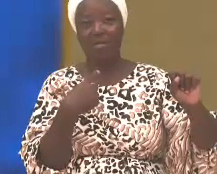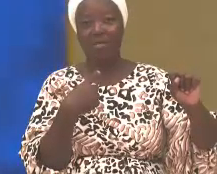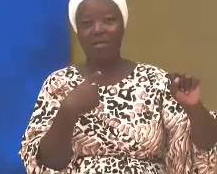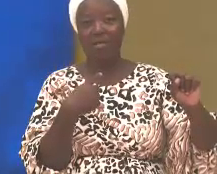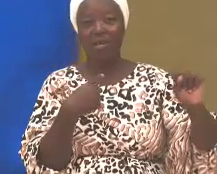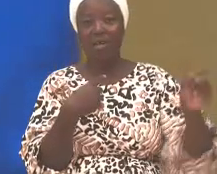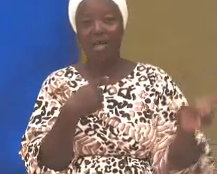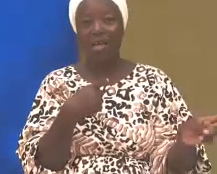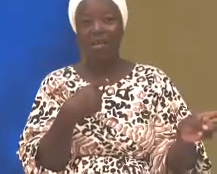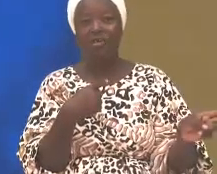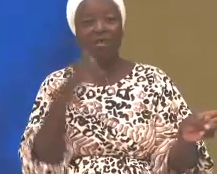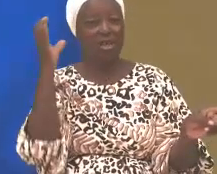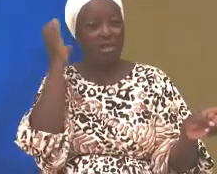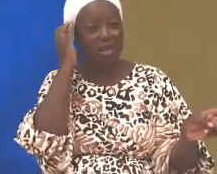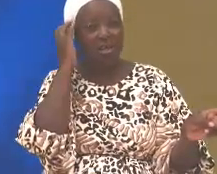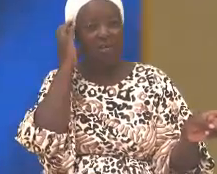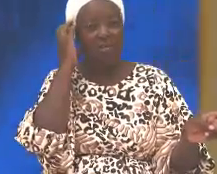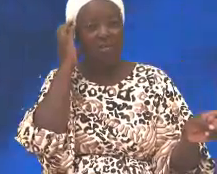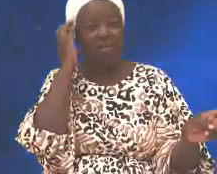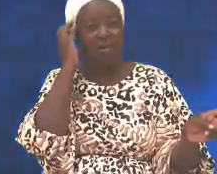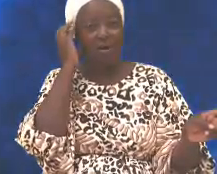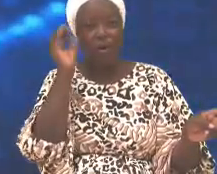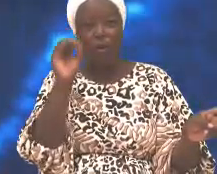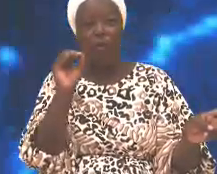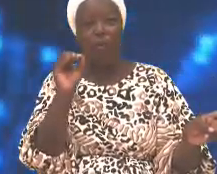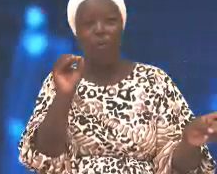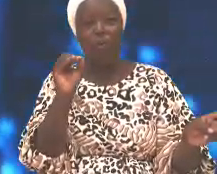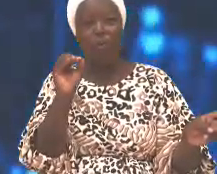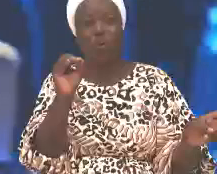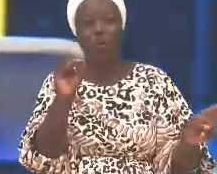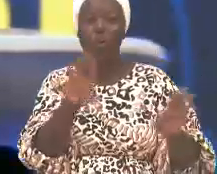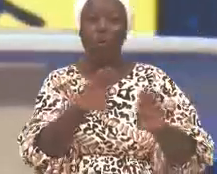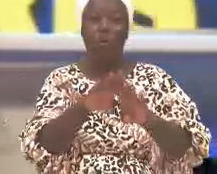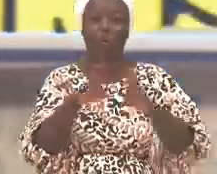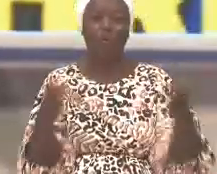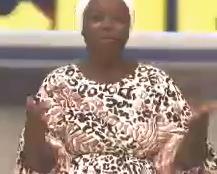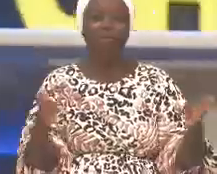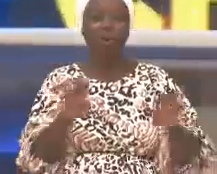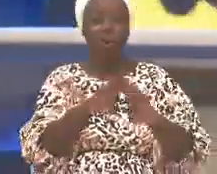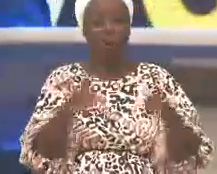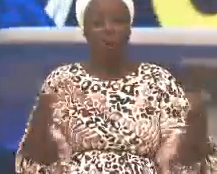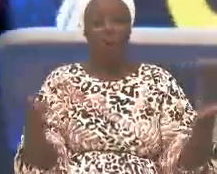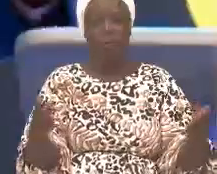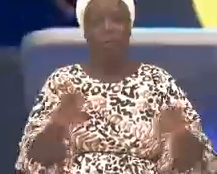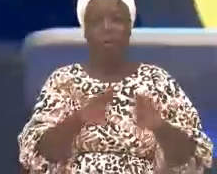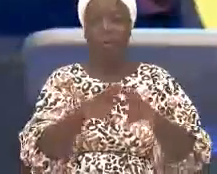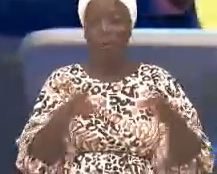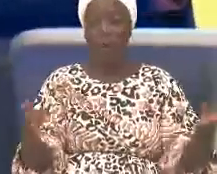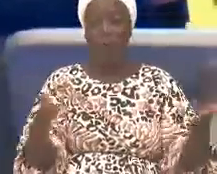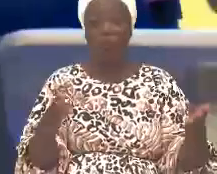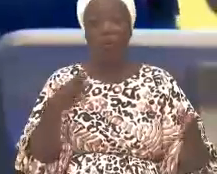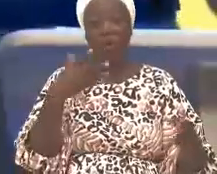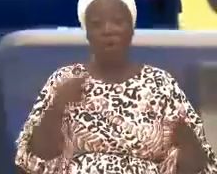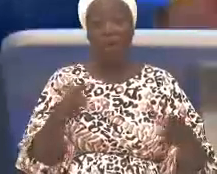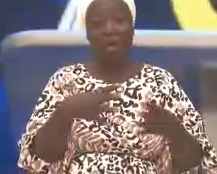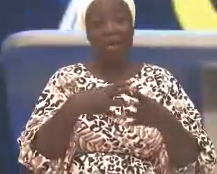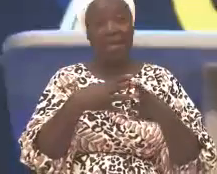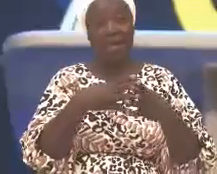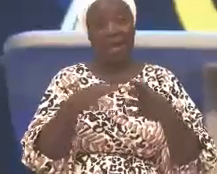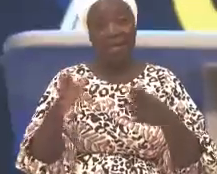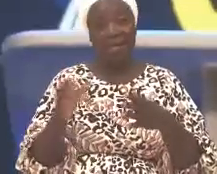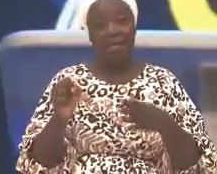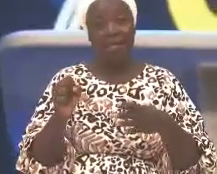H, hear. O, open. Open. Open the gates for